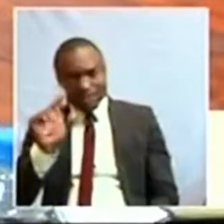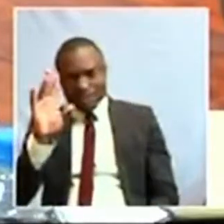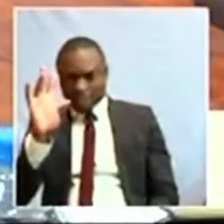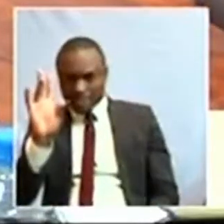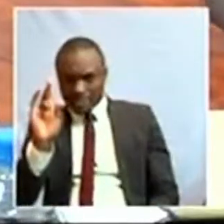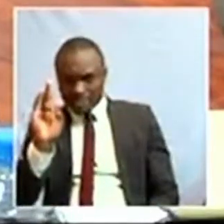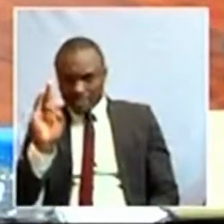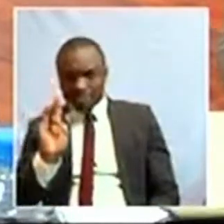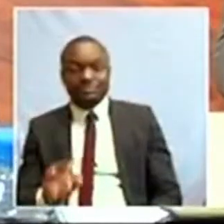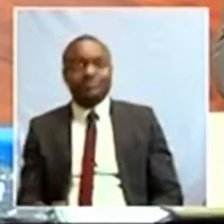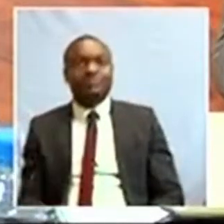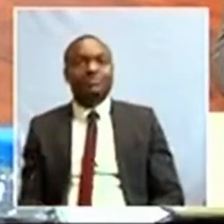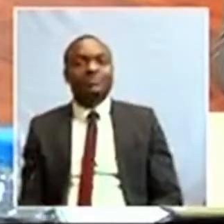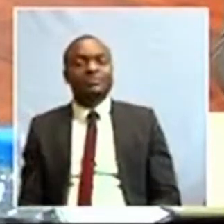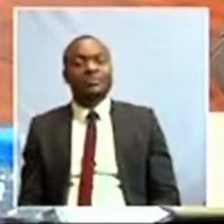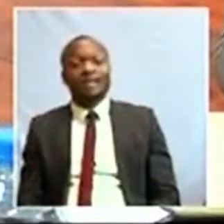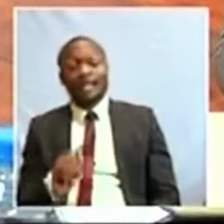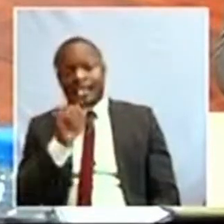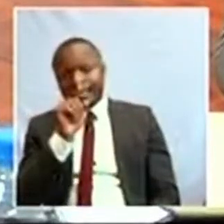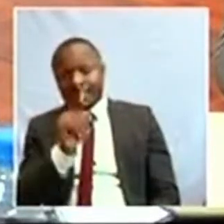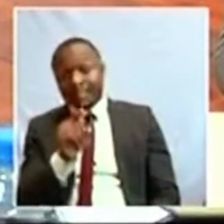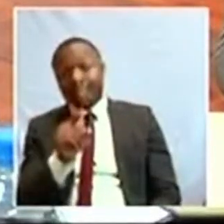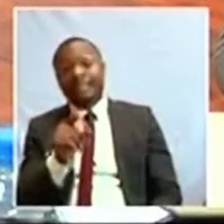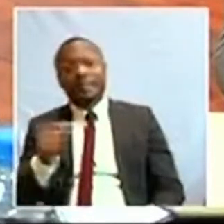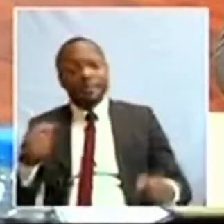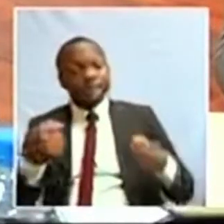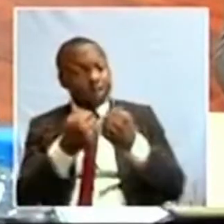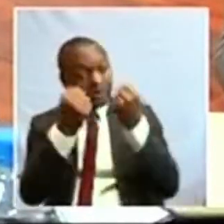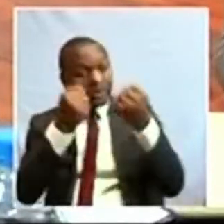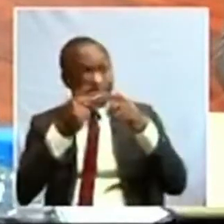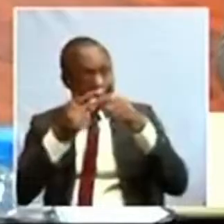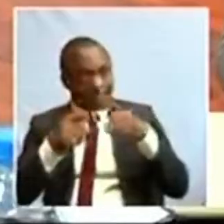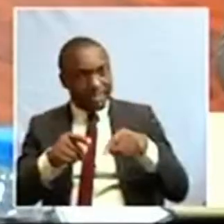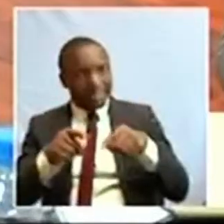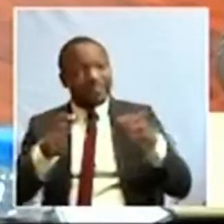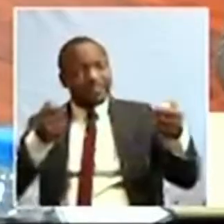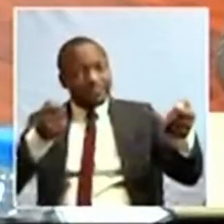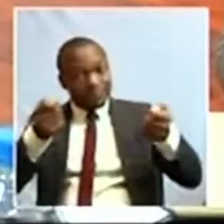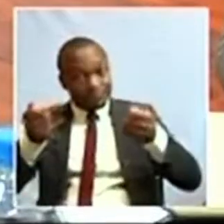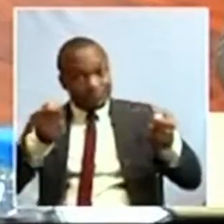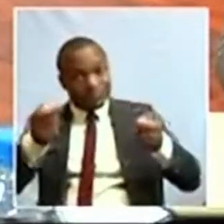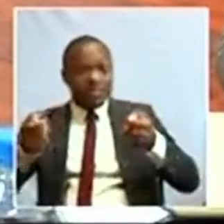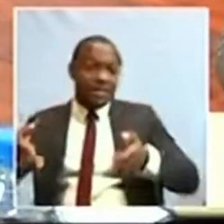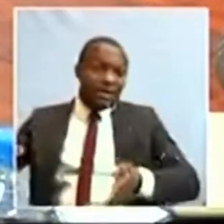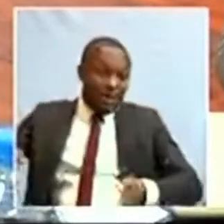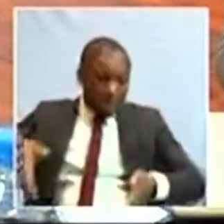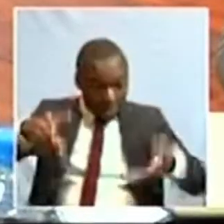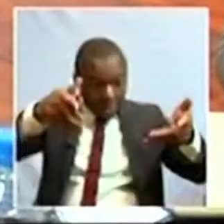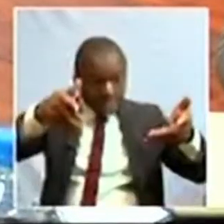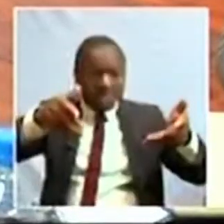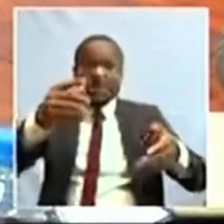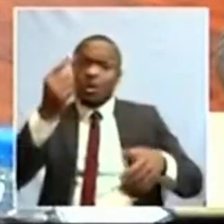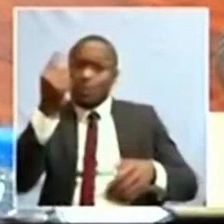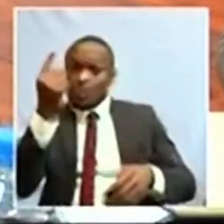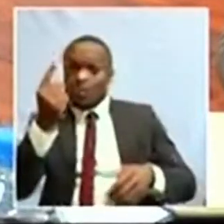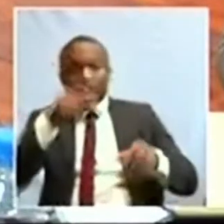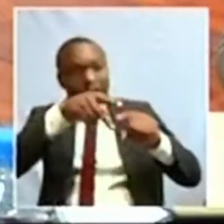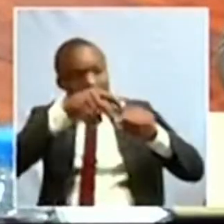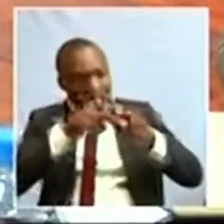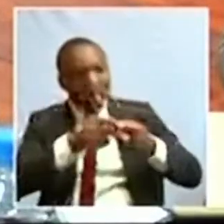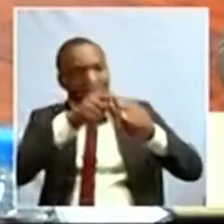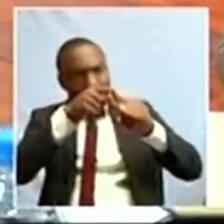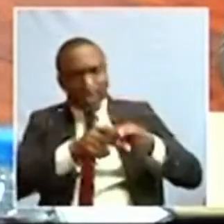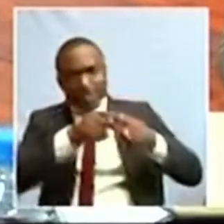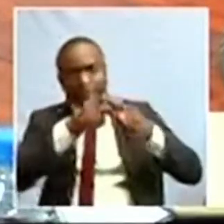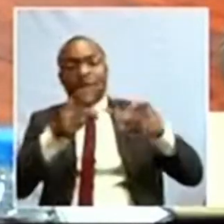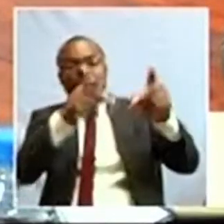2017. So when that accident happened, the vehicle was taken to one of the garages in